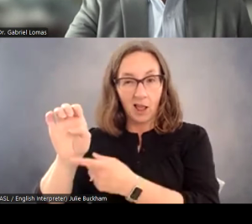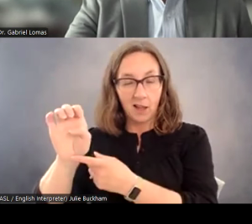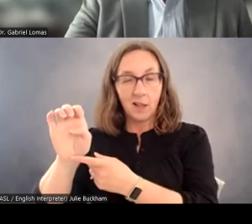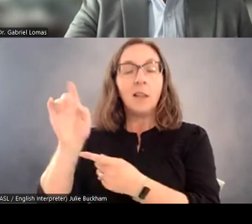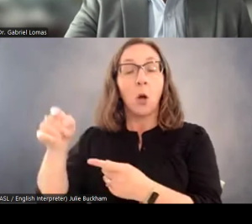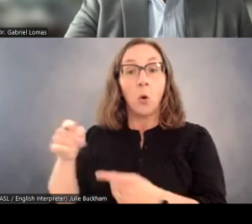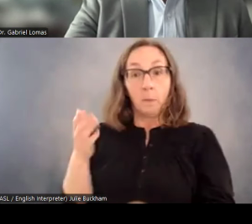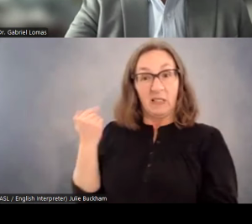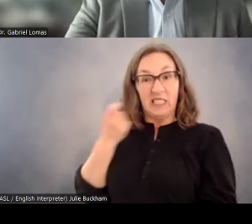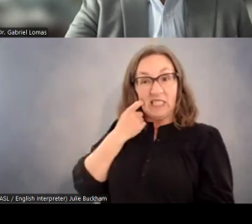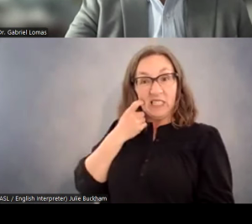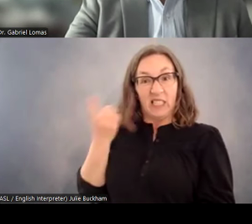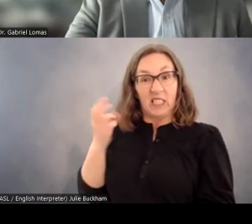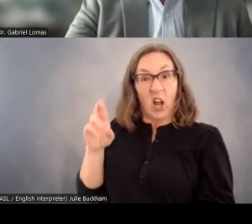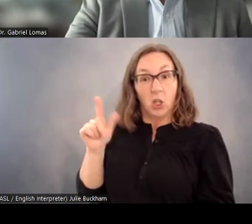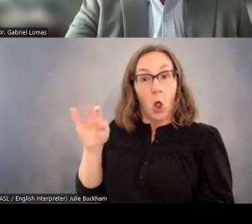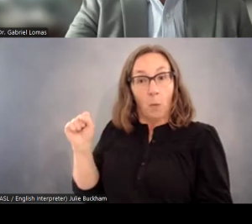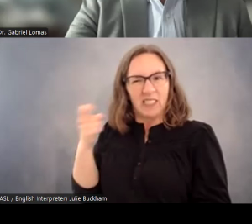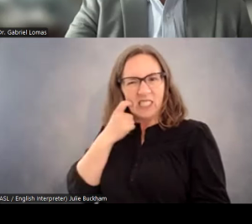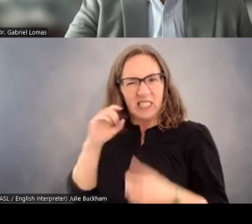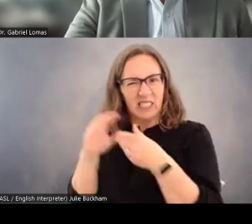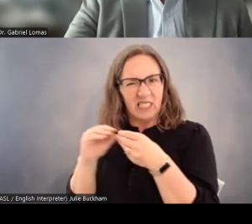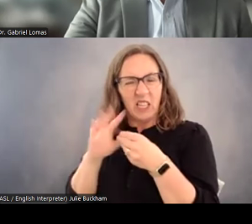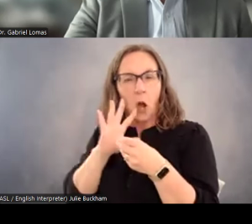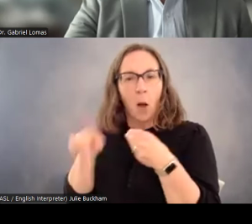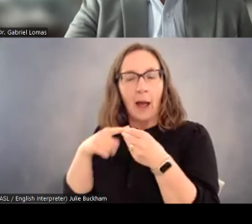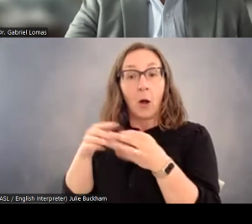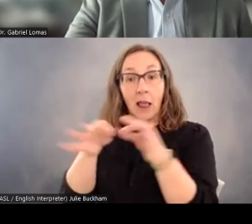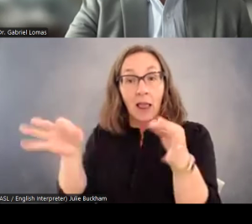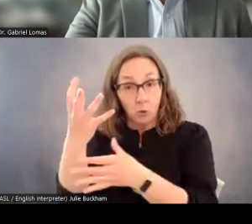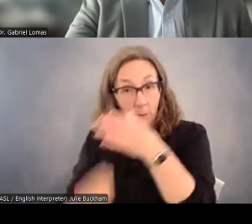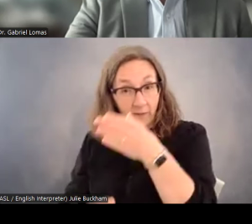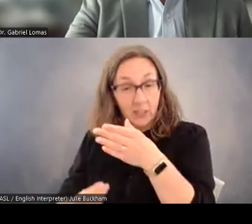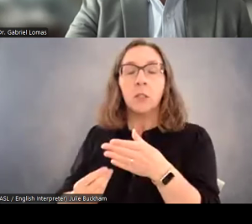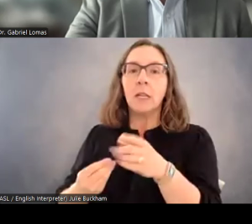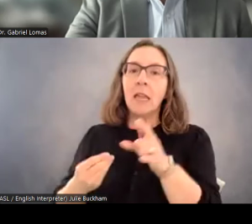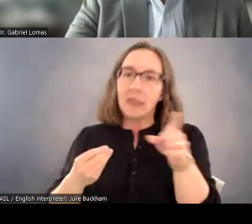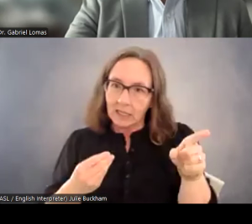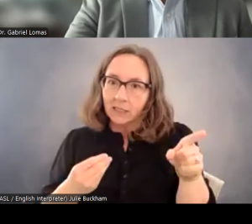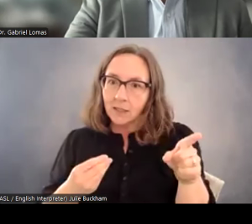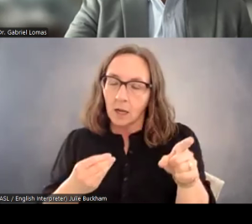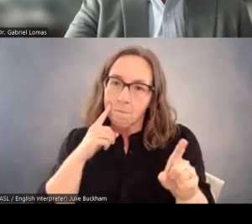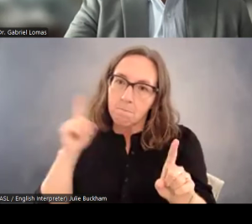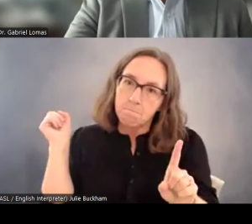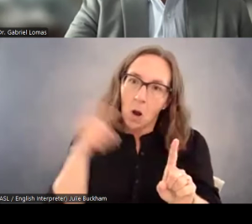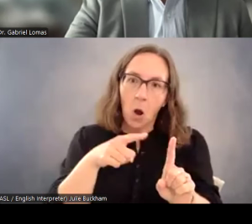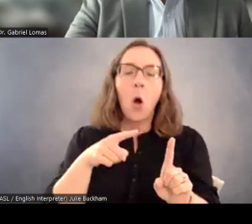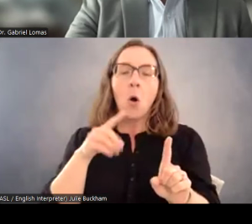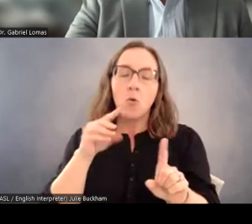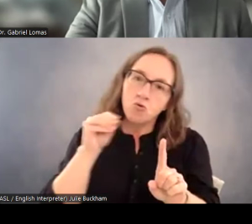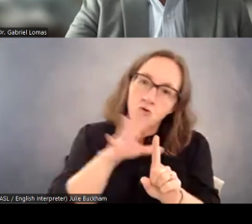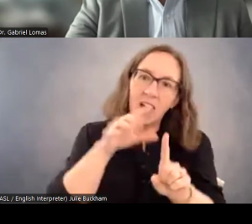was reviewing language deprivation, especially, and how behavior sometimes can come out when a person